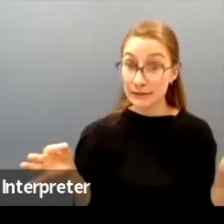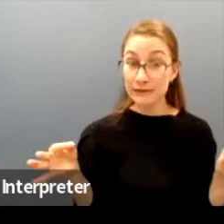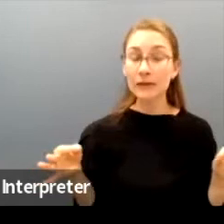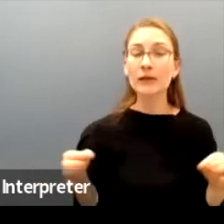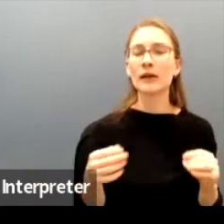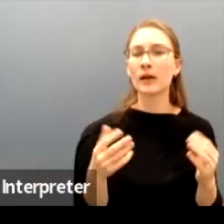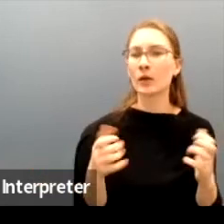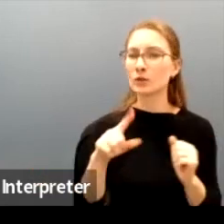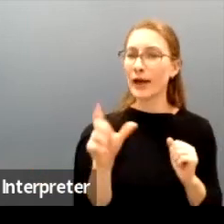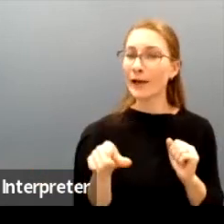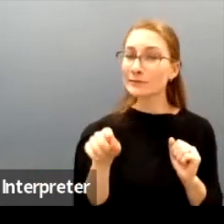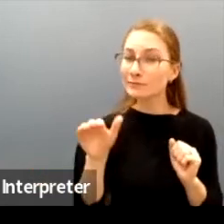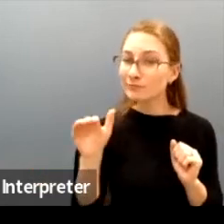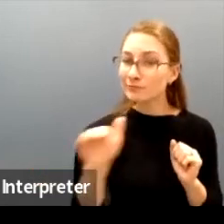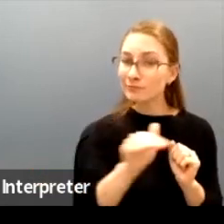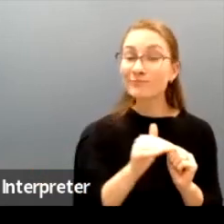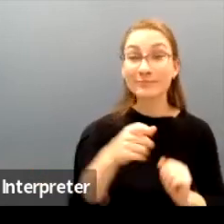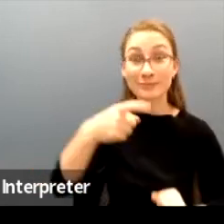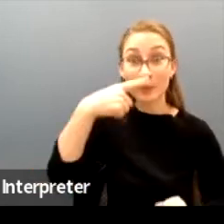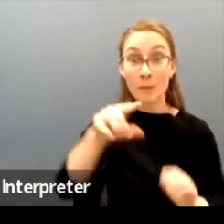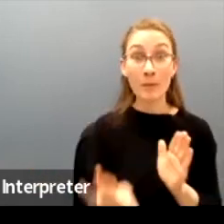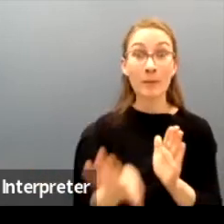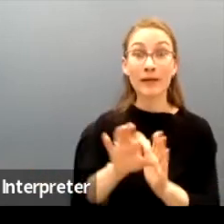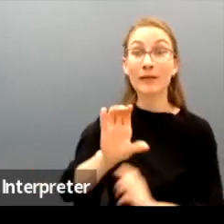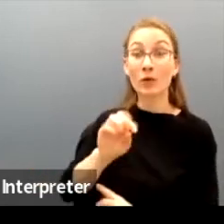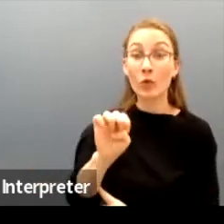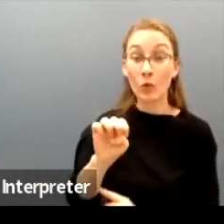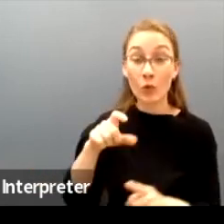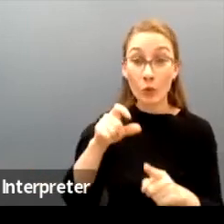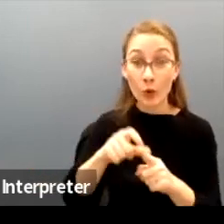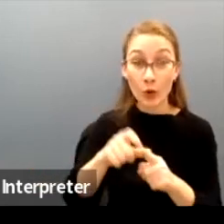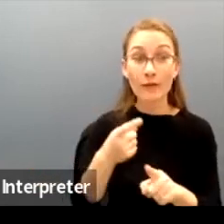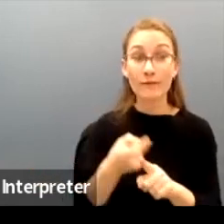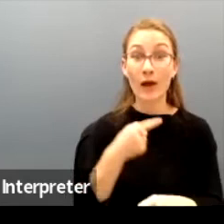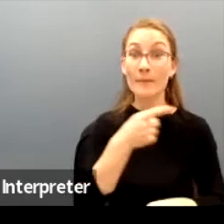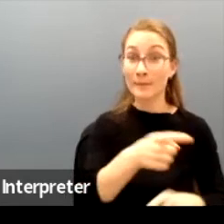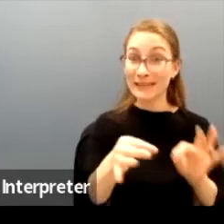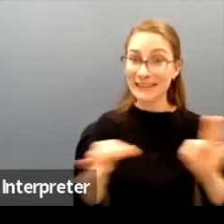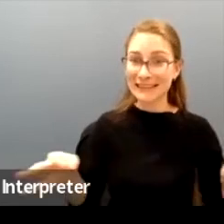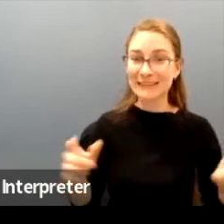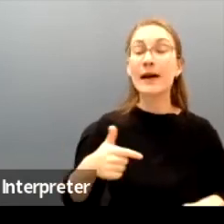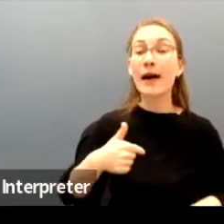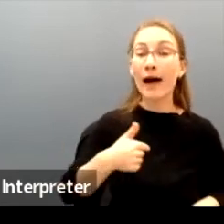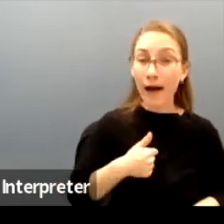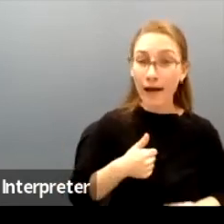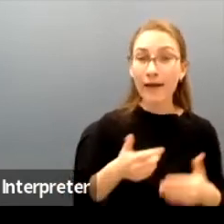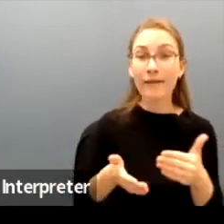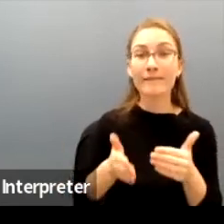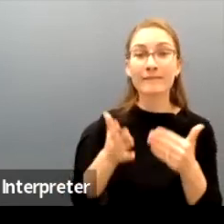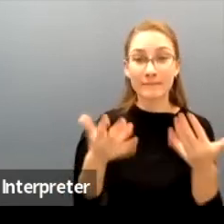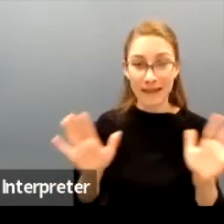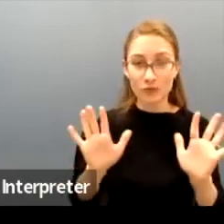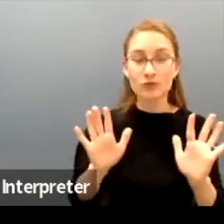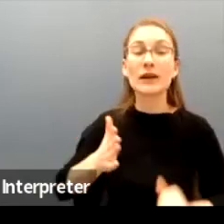I want you to pick out the core words from this sentence. I finished my spaghetti. In your opinion, what